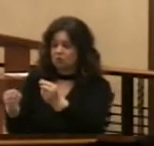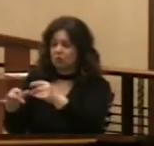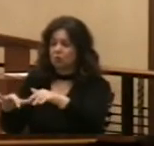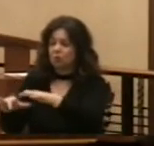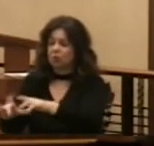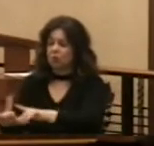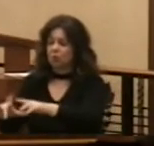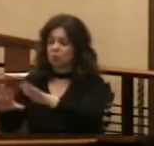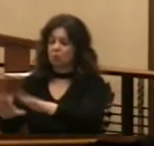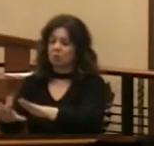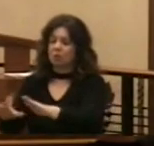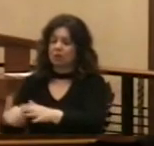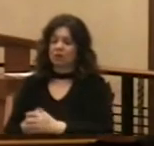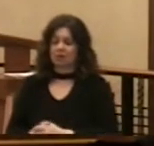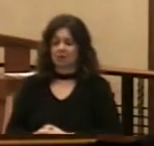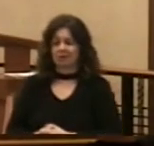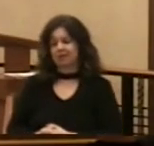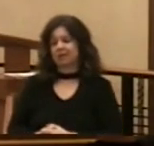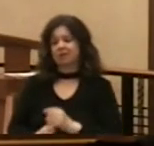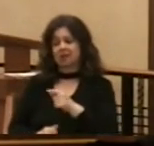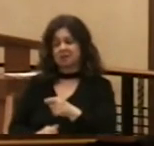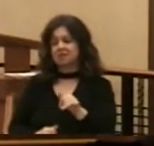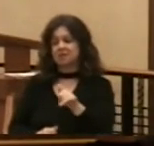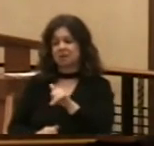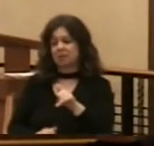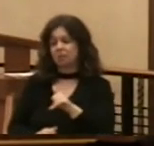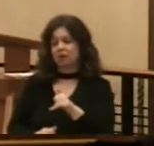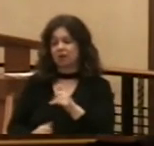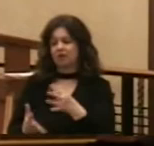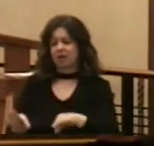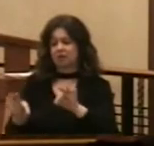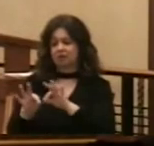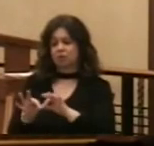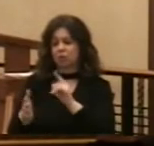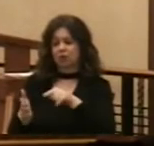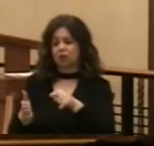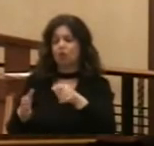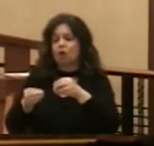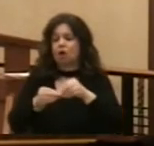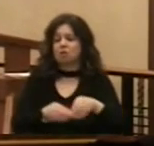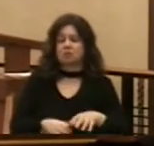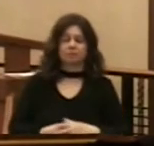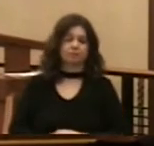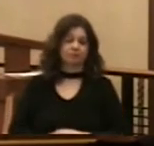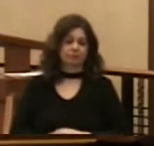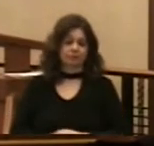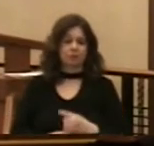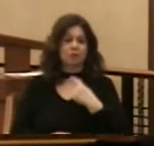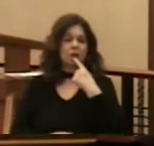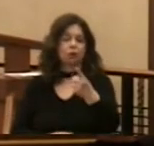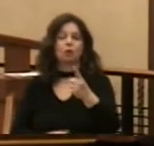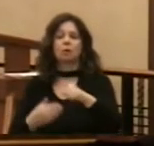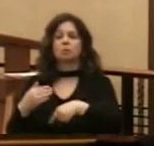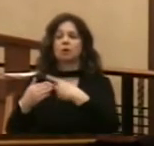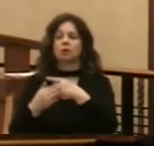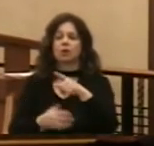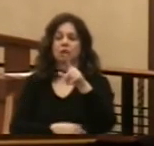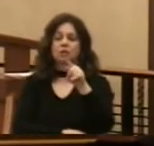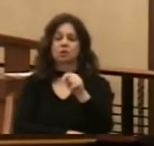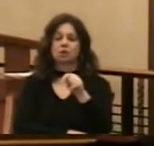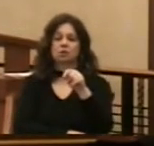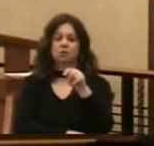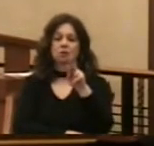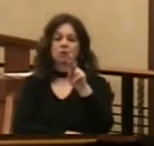Today I point you to treasure that is far more valuable than anything that you can bury in the